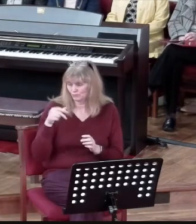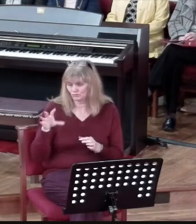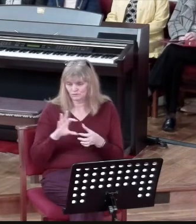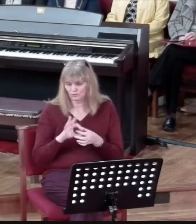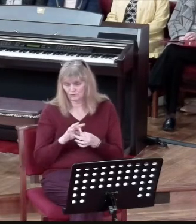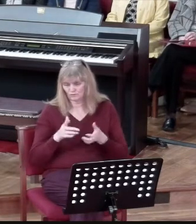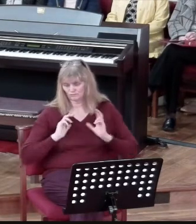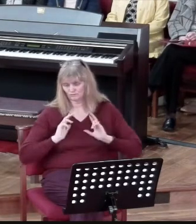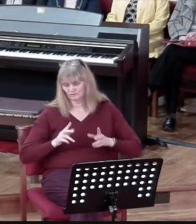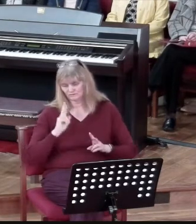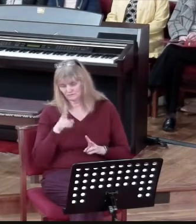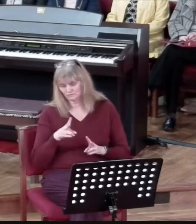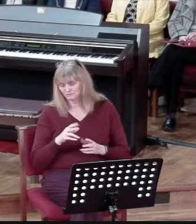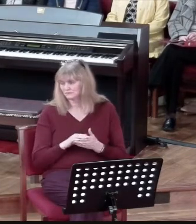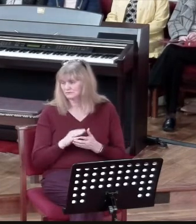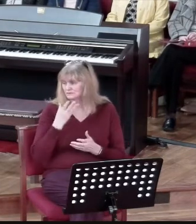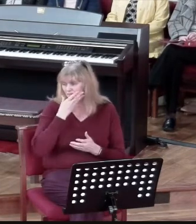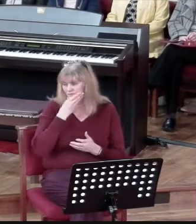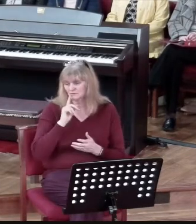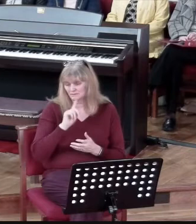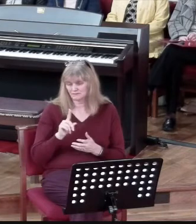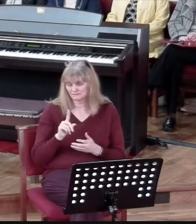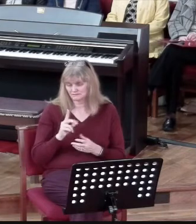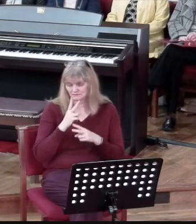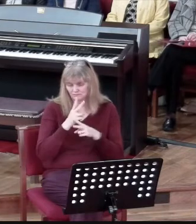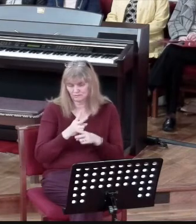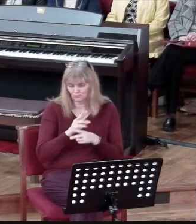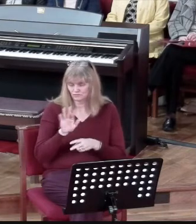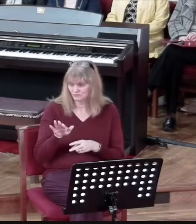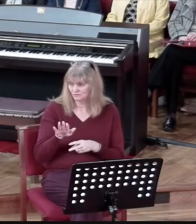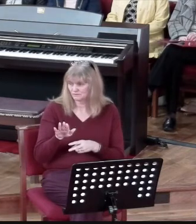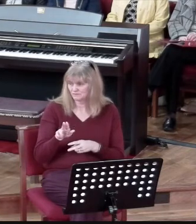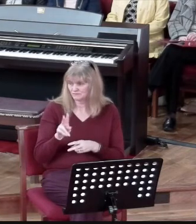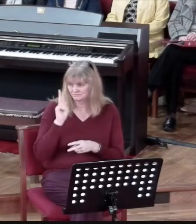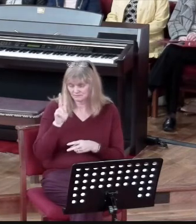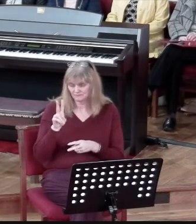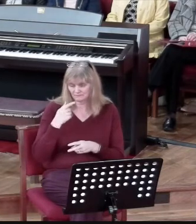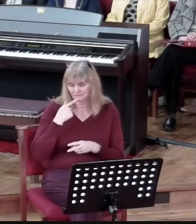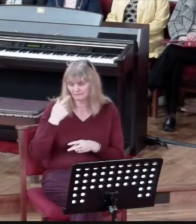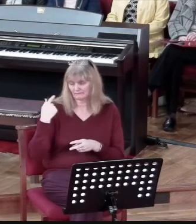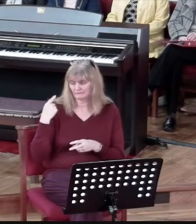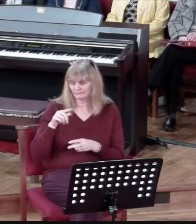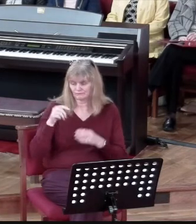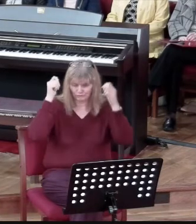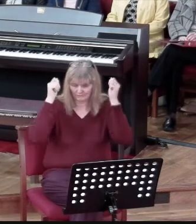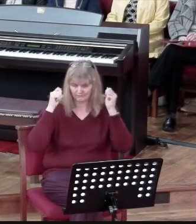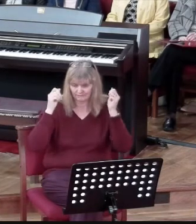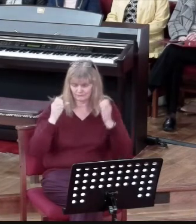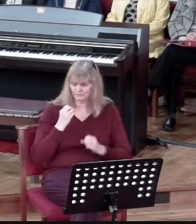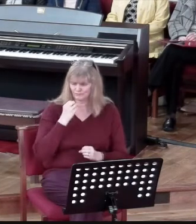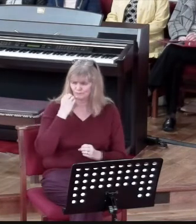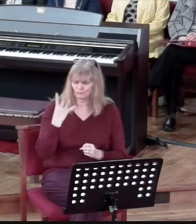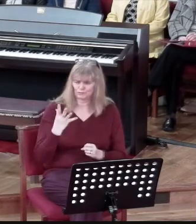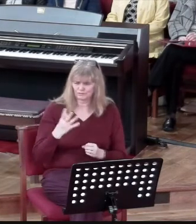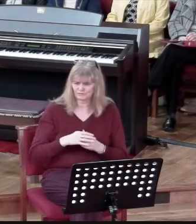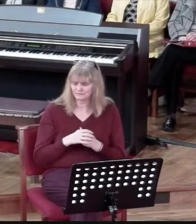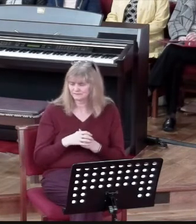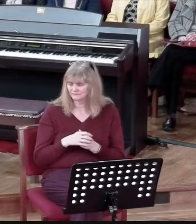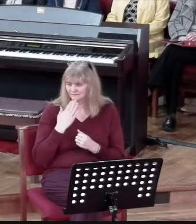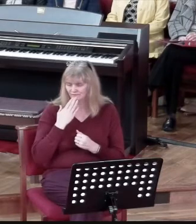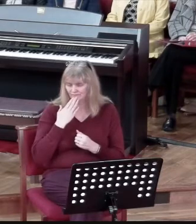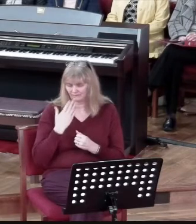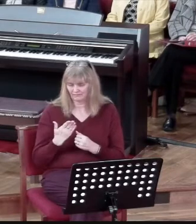later in the week. Well, somebody had been watching those, and they'd seen the Easter bonnets last Sunday, and they thought they were so good that they